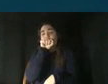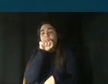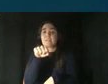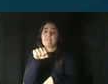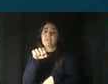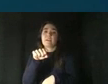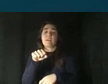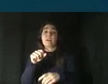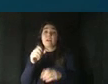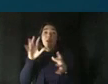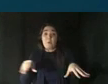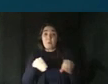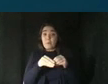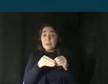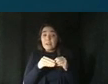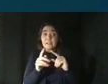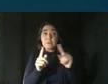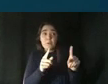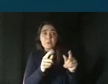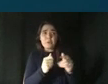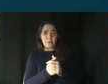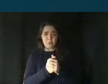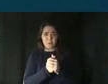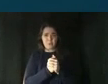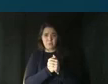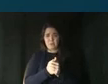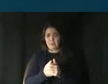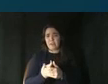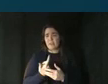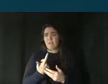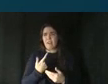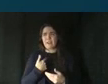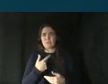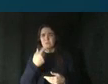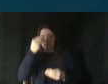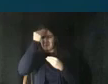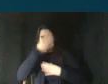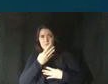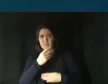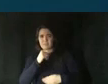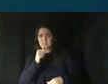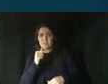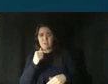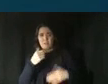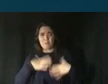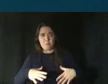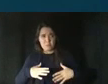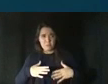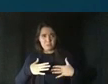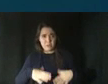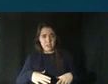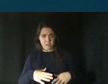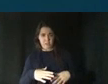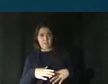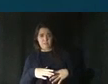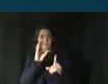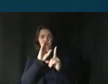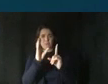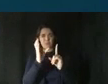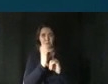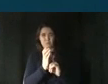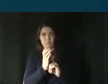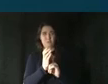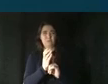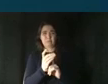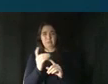wedding and I was told that I should not wear it because it was cultural appropriation because of the print. And then another comment from that